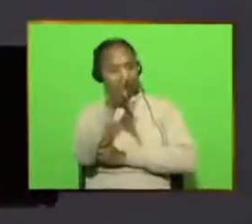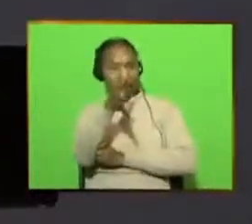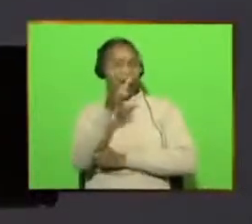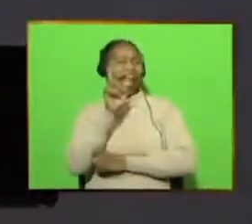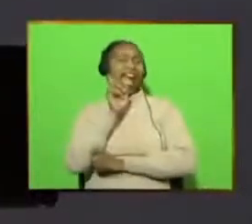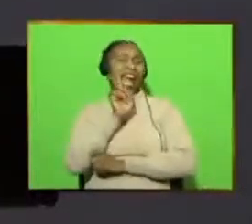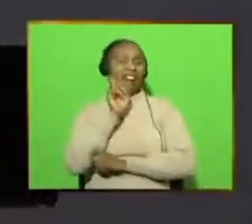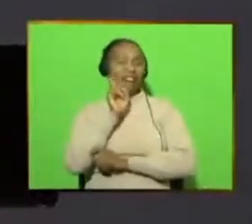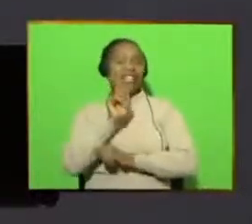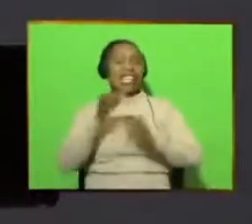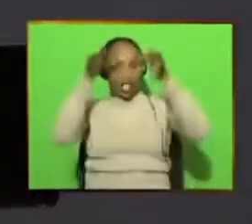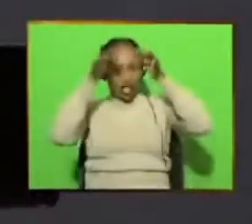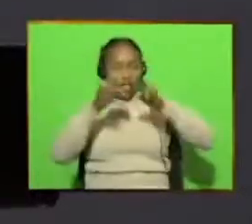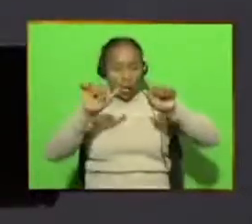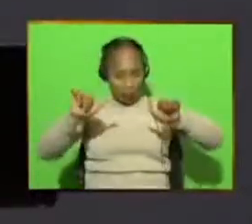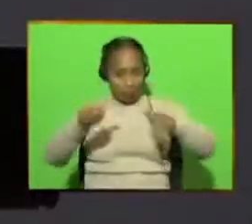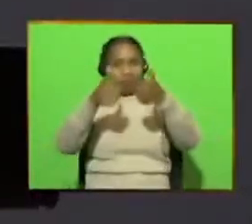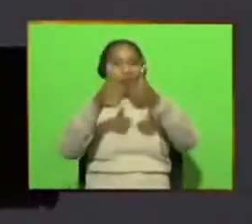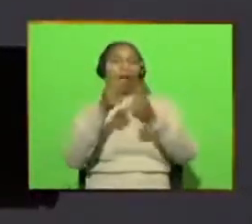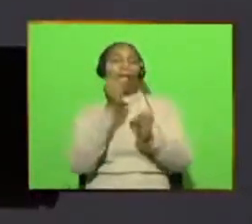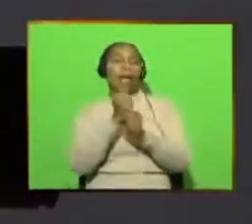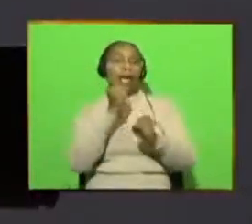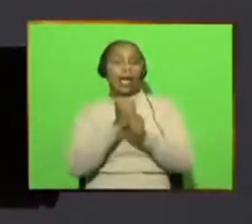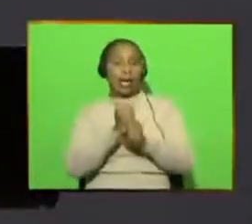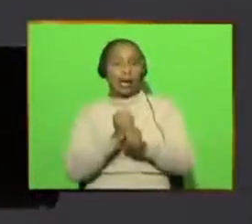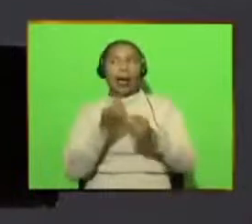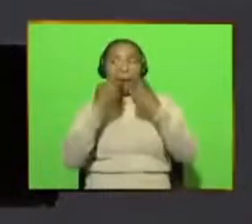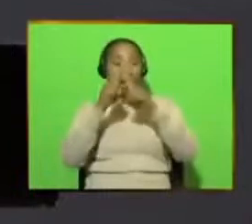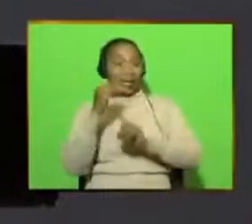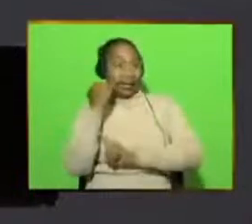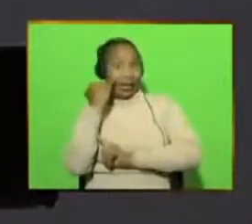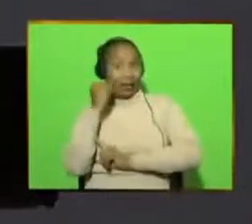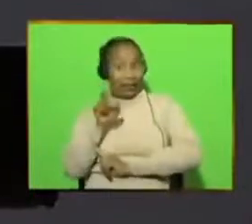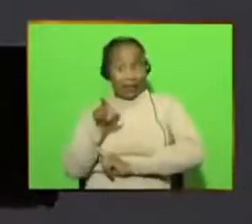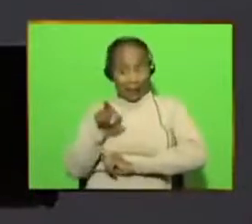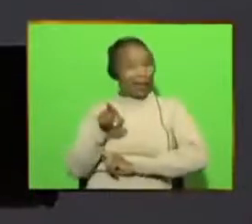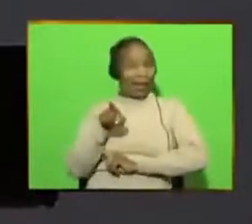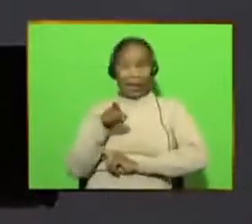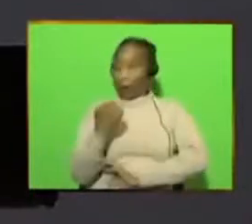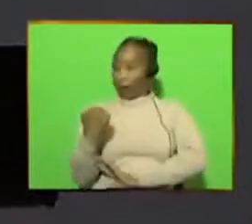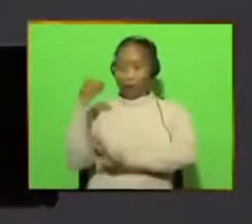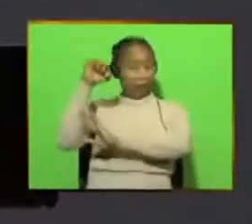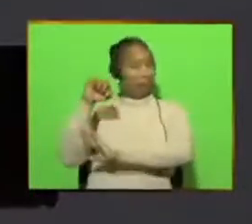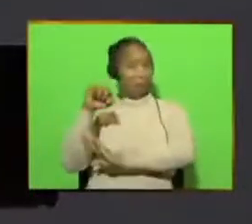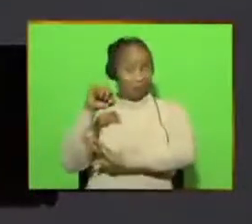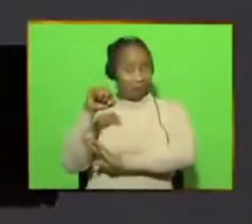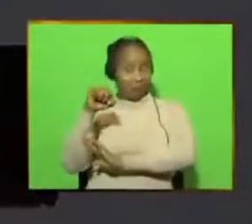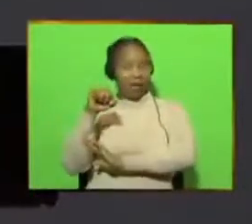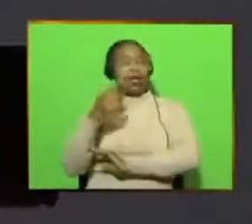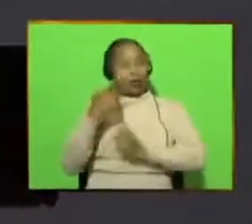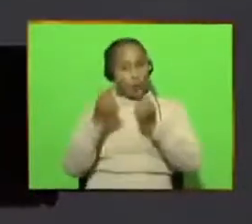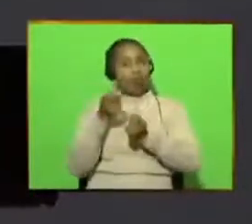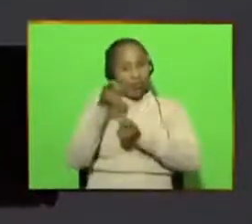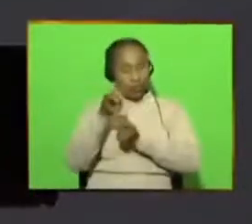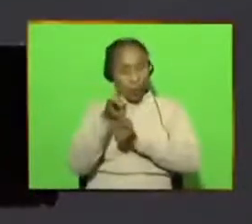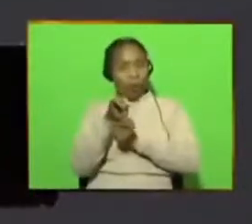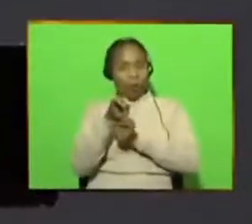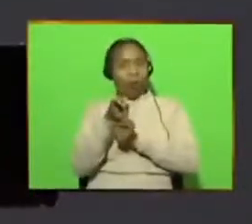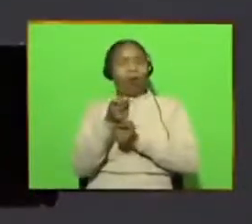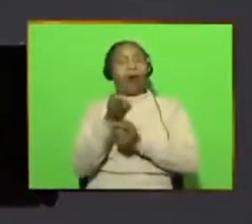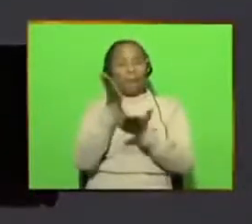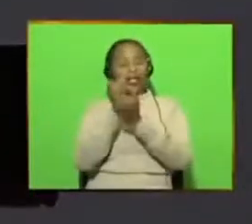every right decision, but where we must disagree, we will do so and advance